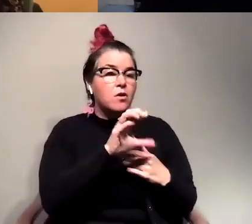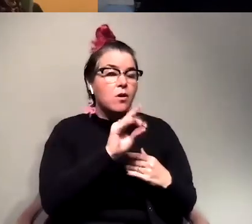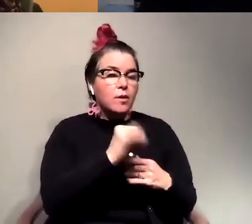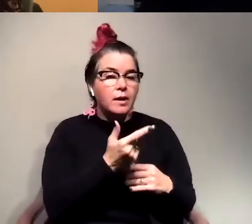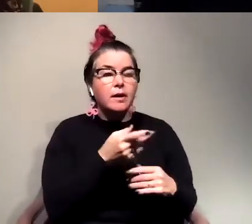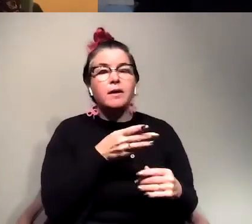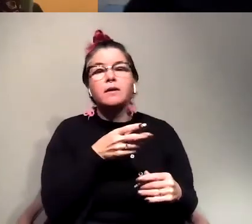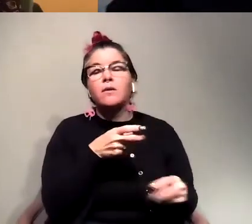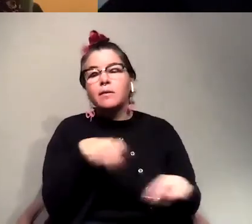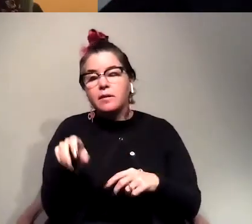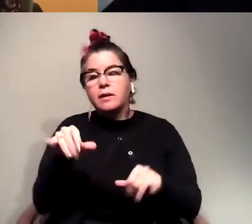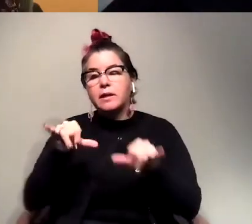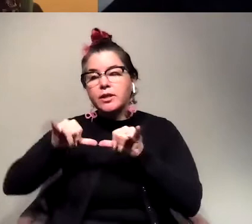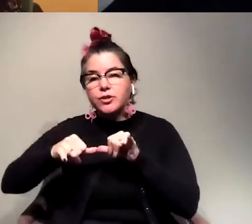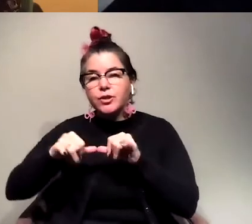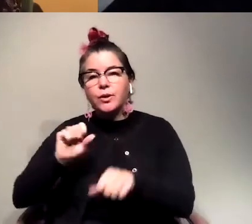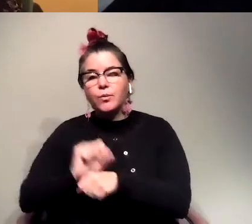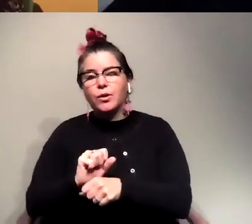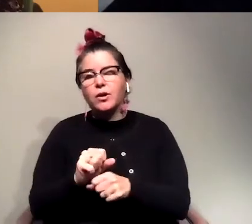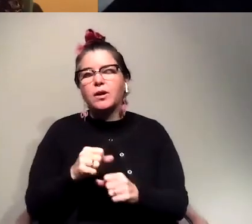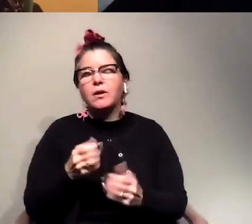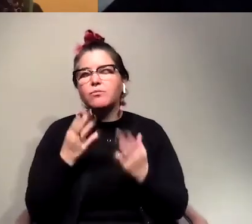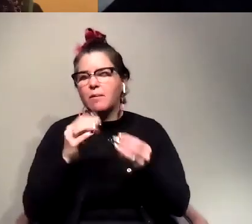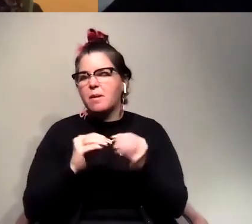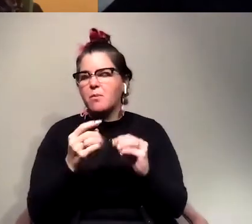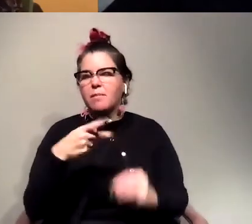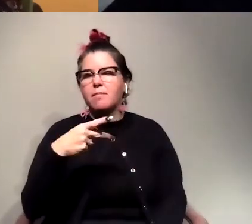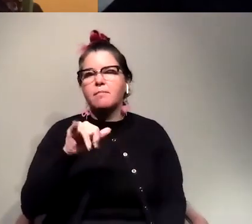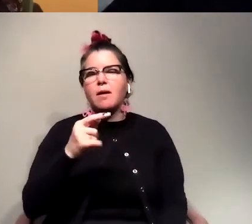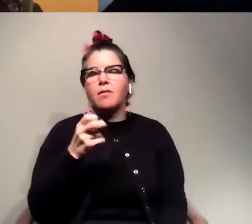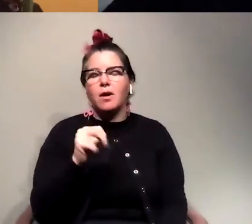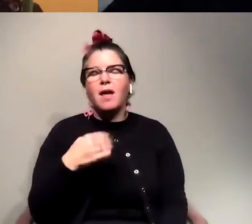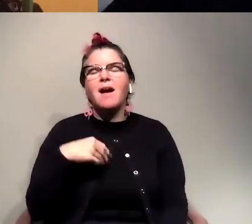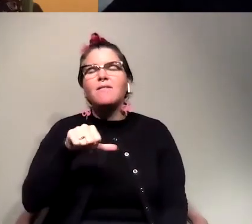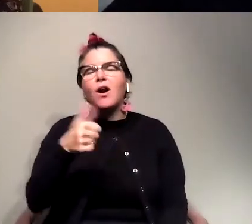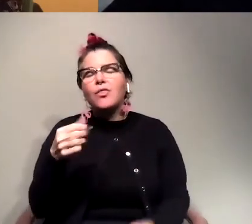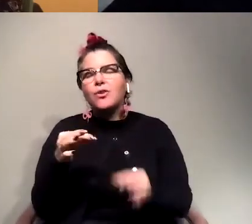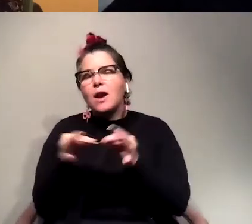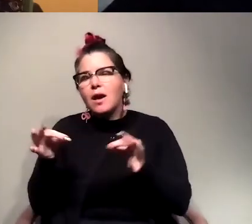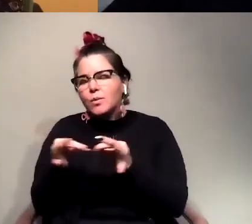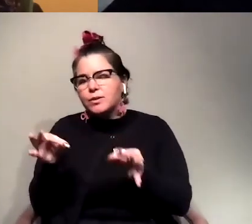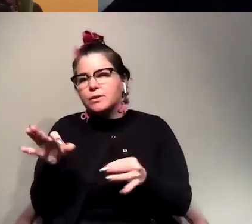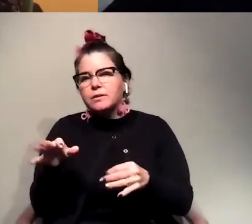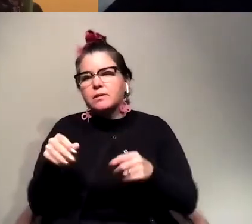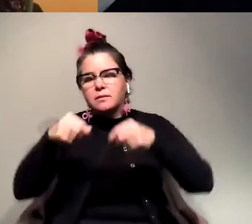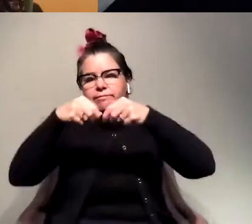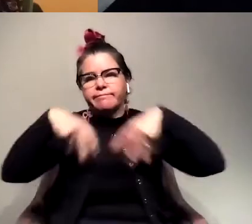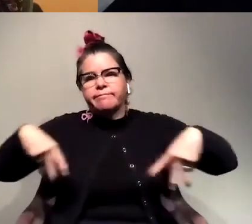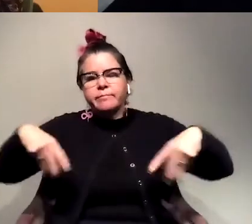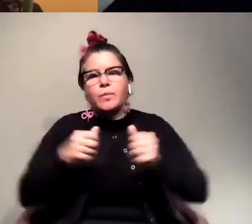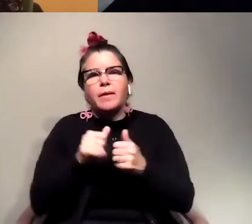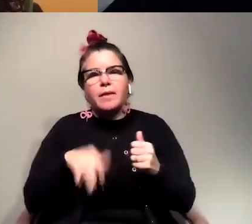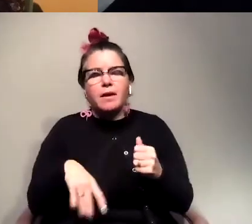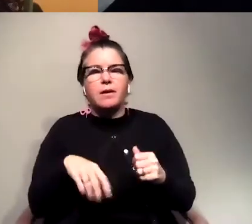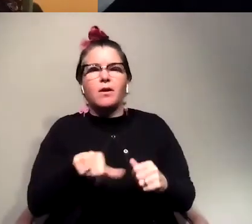into like more engineering work. Yeah, I would say number one is Python. There's a lot of other languages under the hood and a lot of